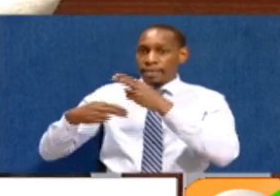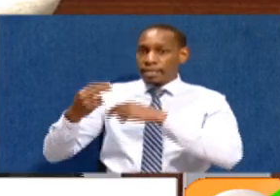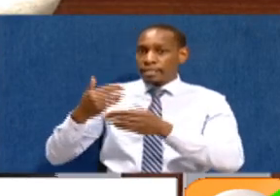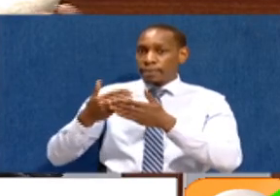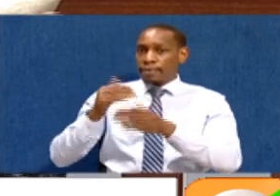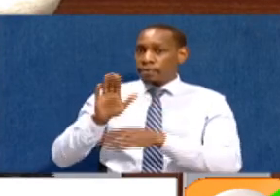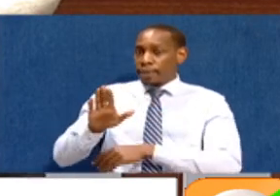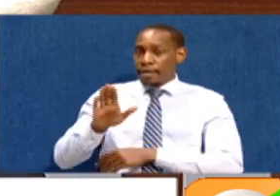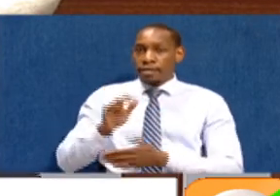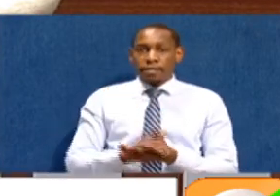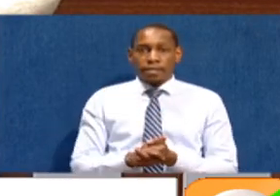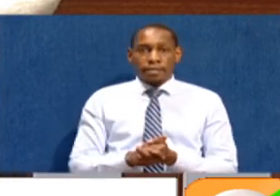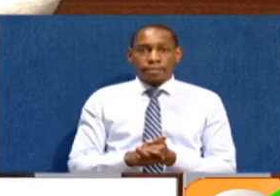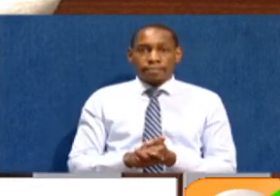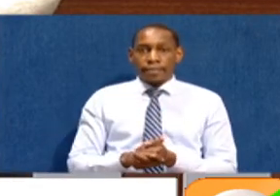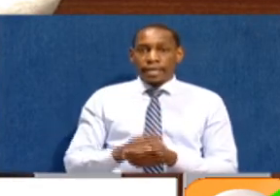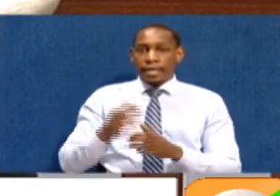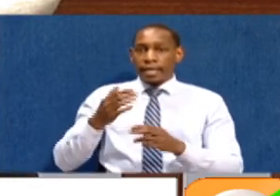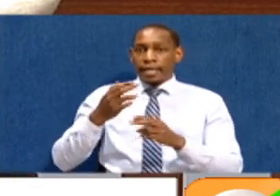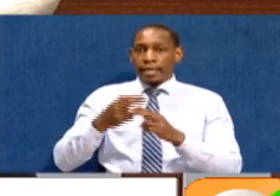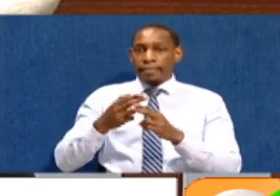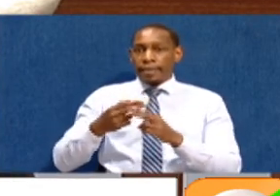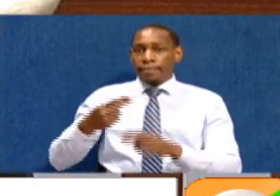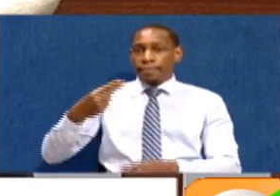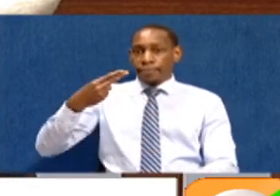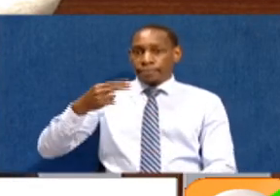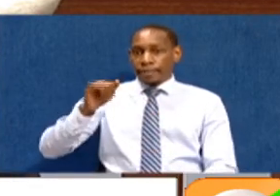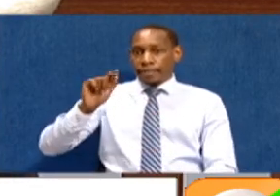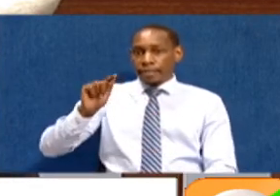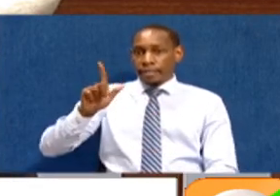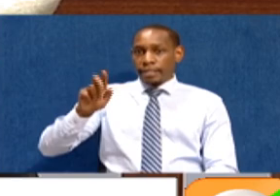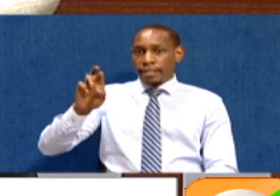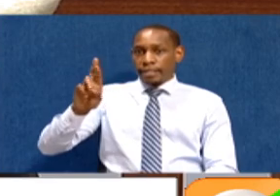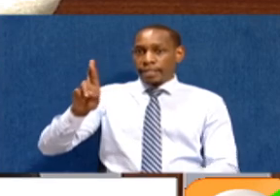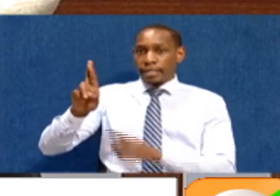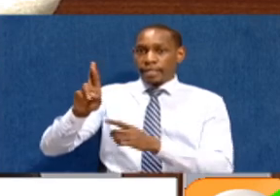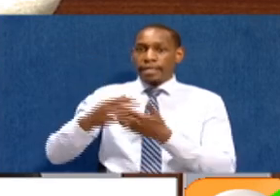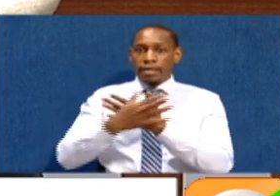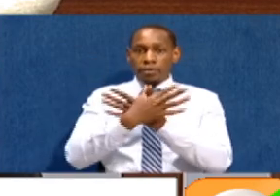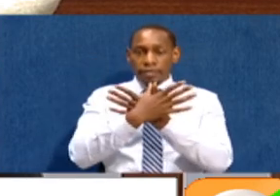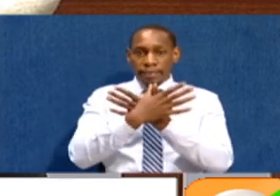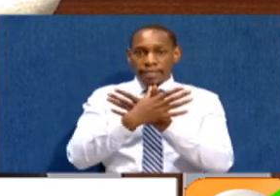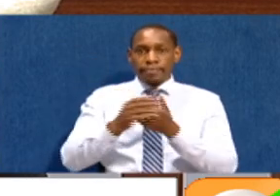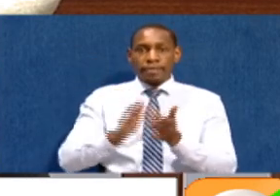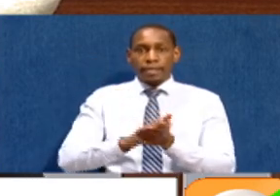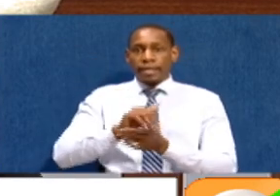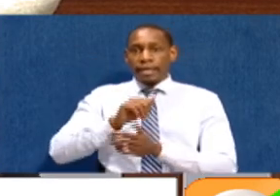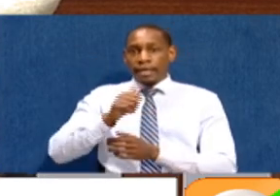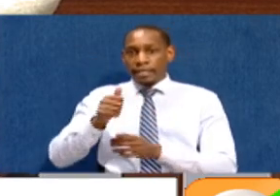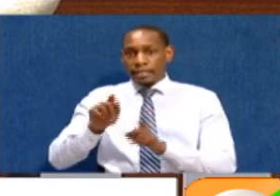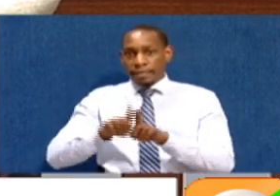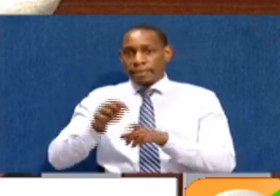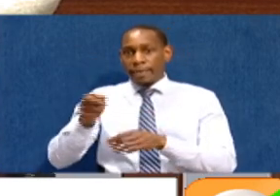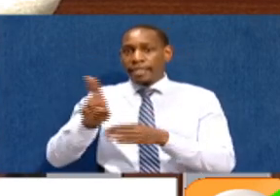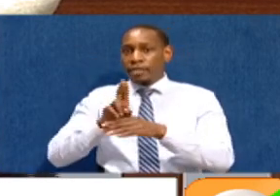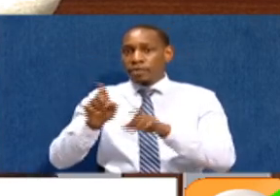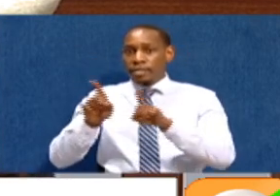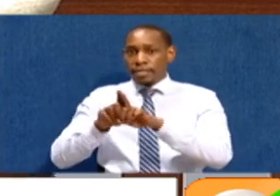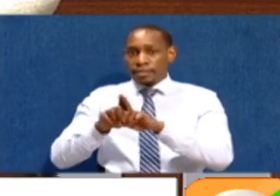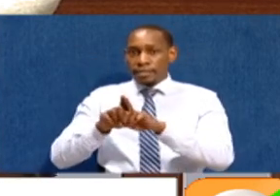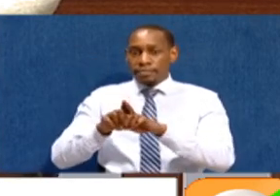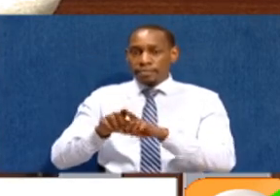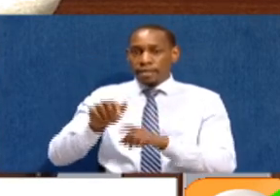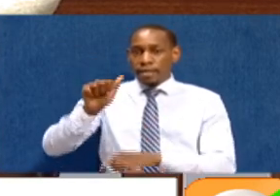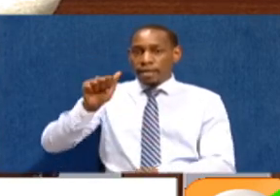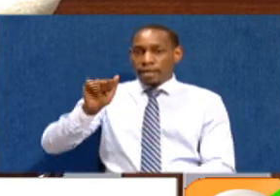before them? Hitler in Germany used it. Benito Mussolini used it. Attila